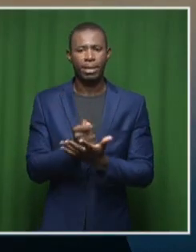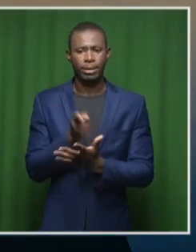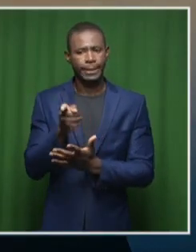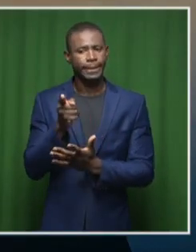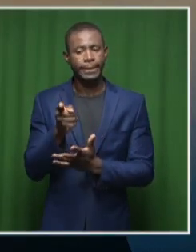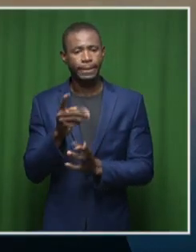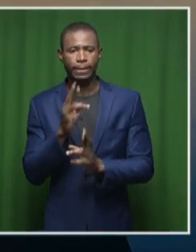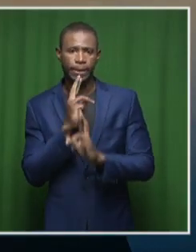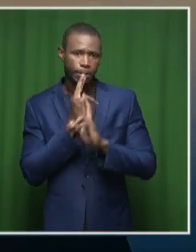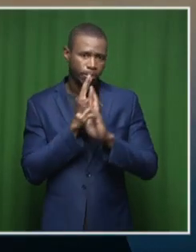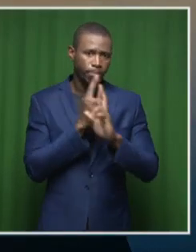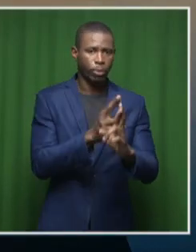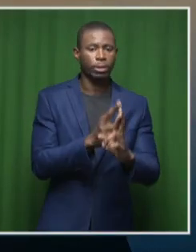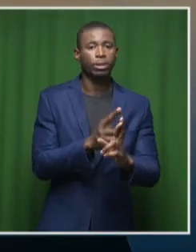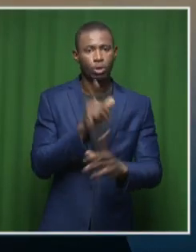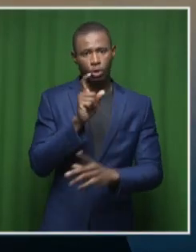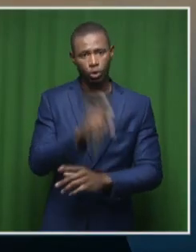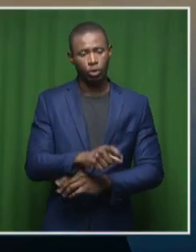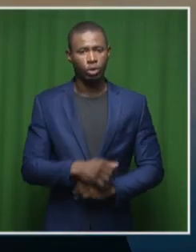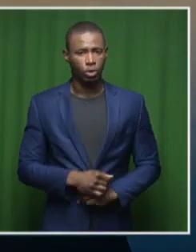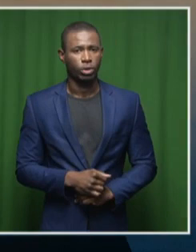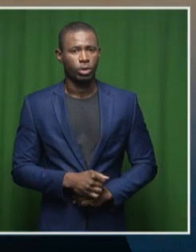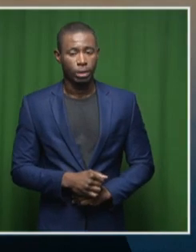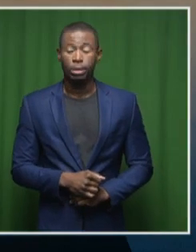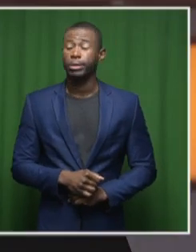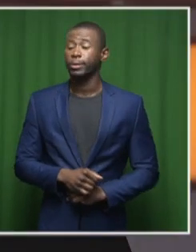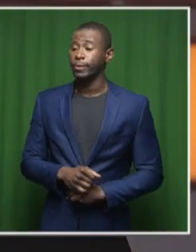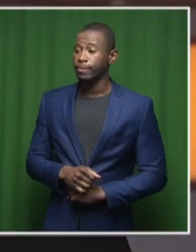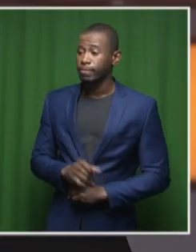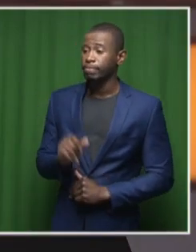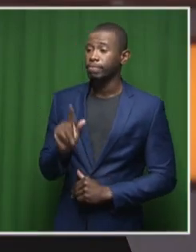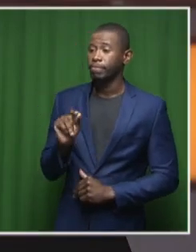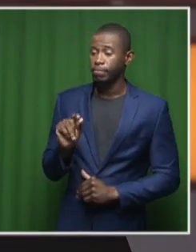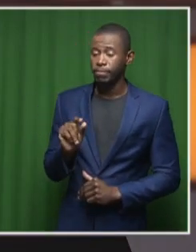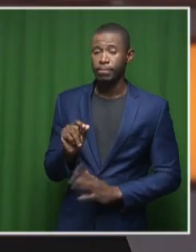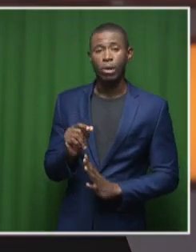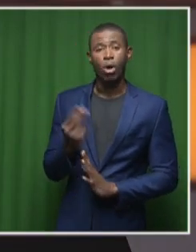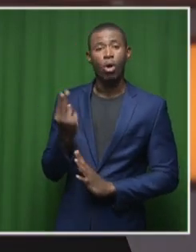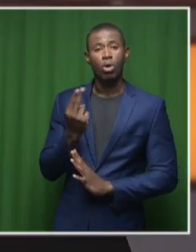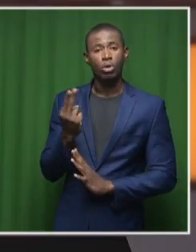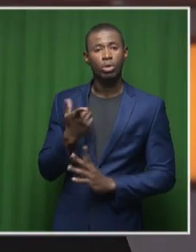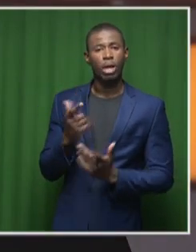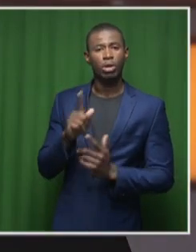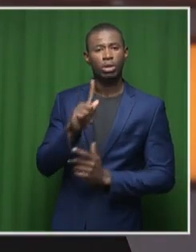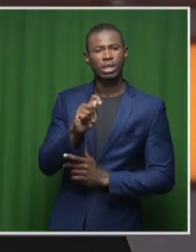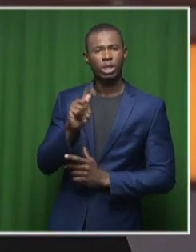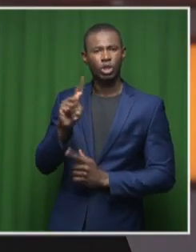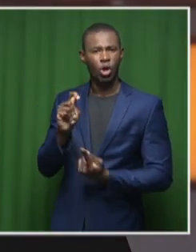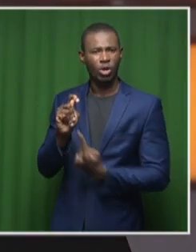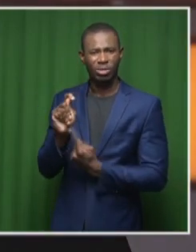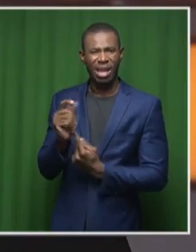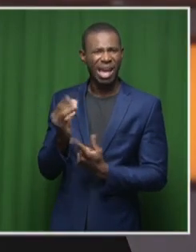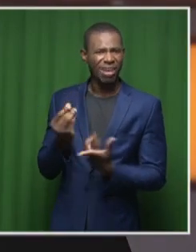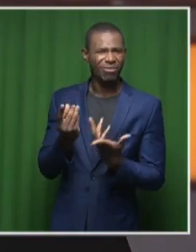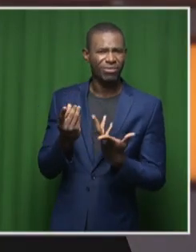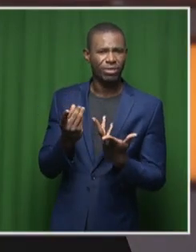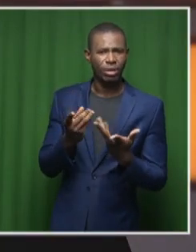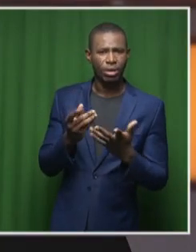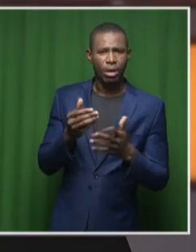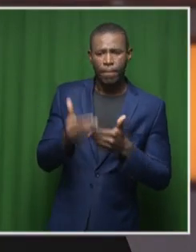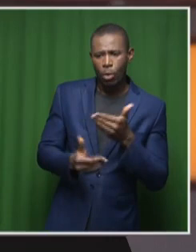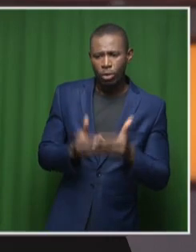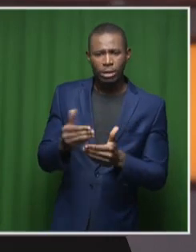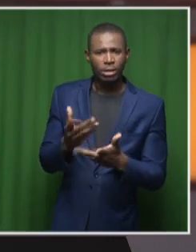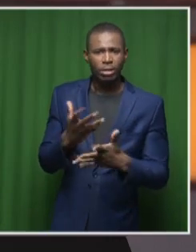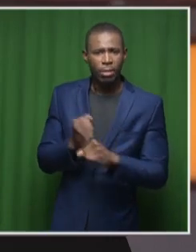in their feed in the restricted mode. So what kind of measures does TikTok have in place, to deal with the issues of cyberbullying,